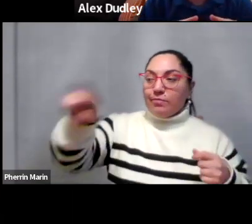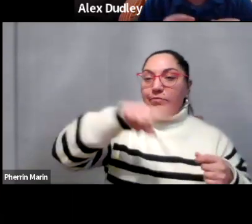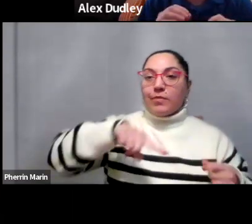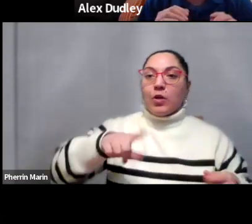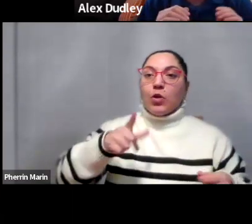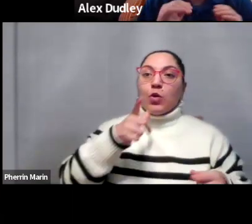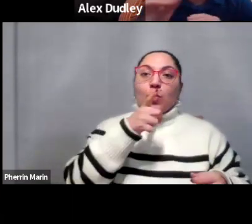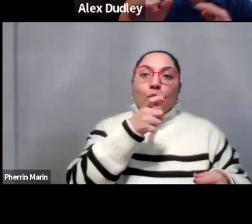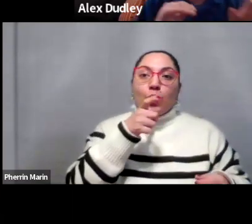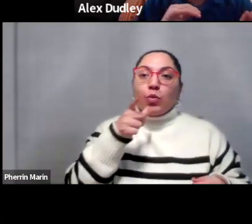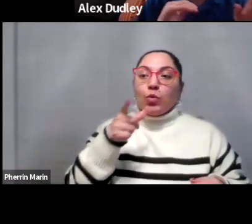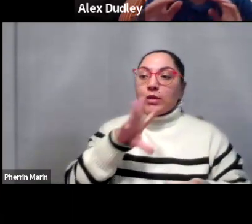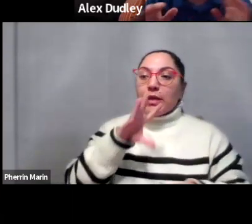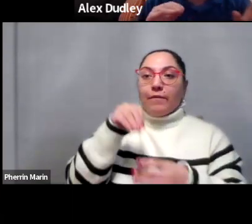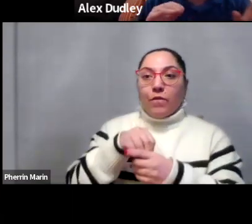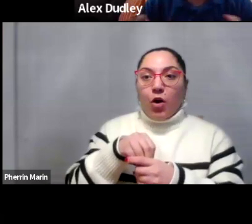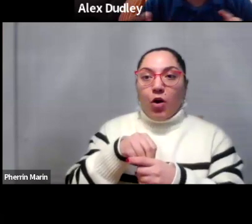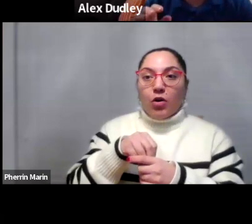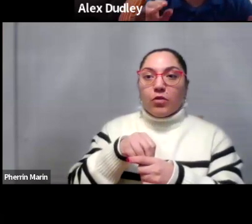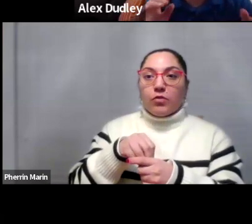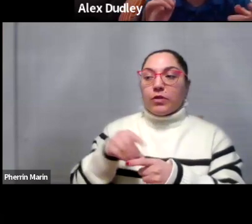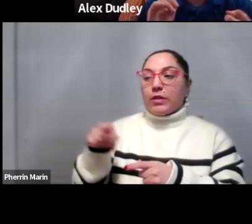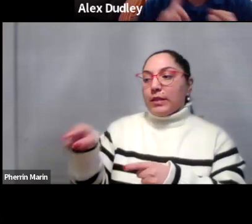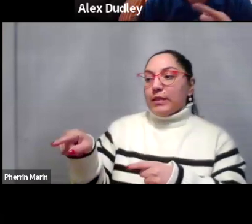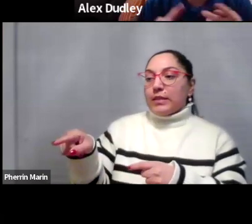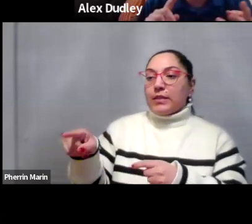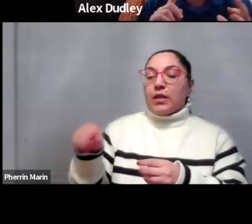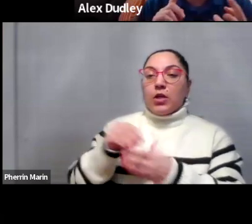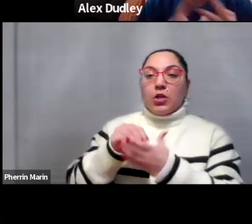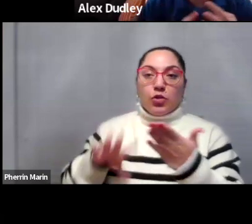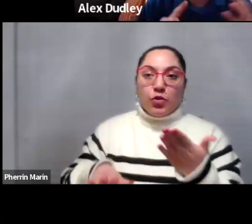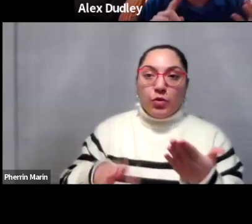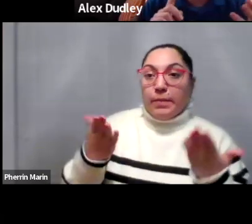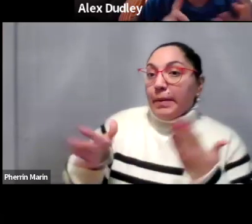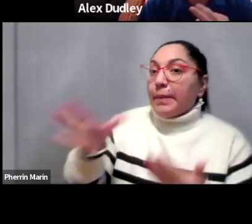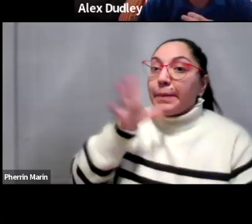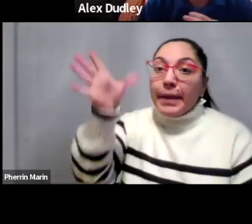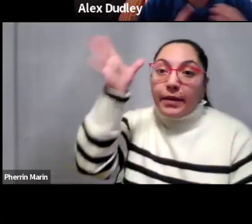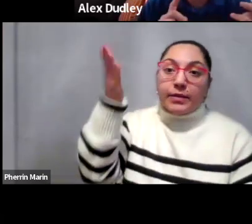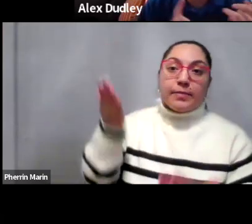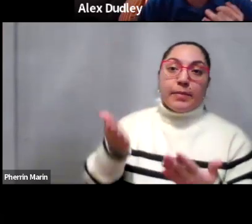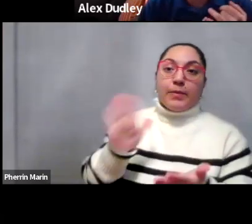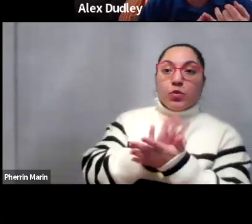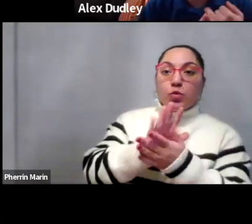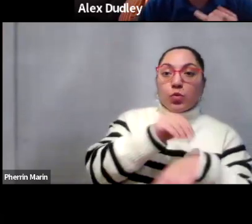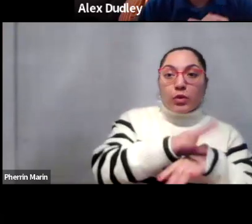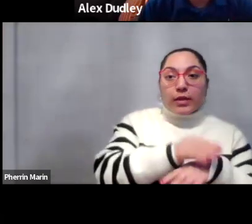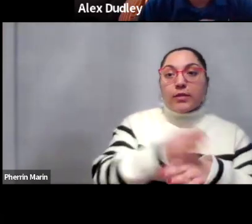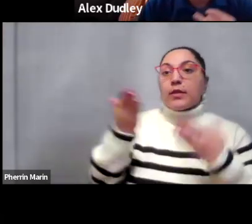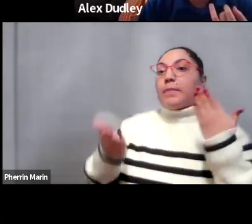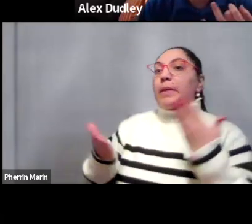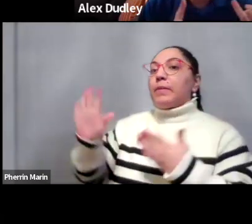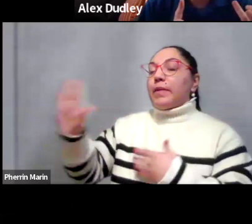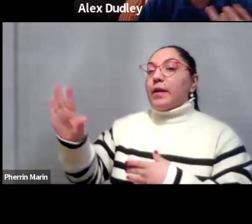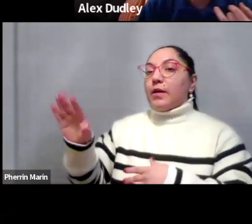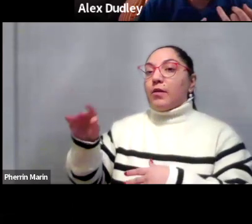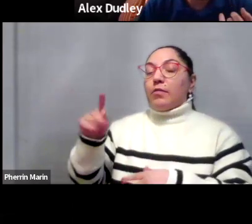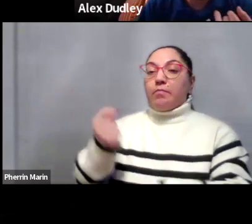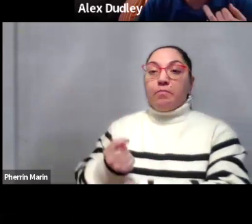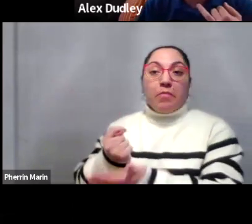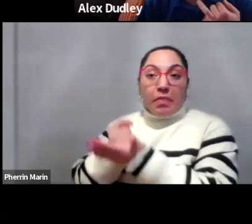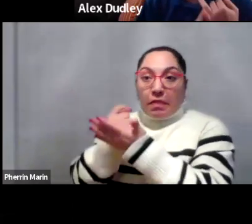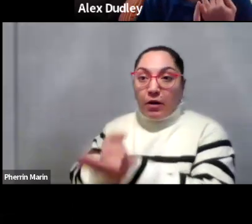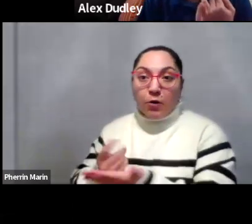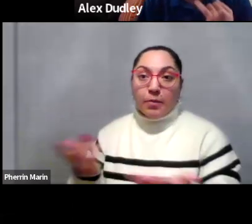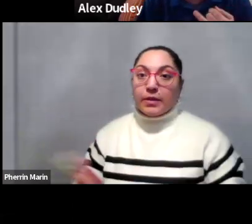individual on our program deems as a natural support. So it could be parents, it could be counselors, it could be a therapist, it could be,